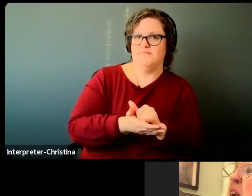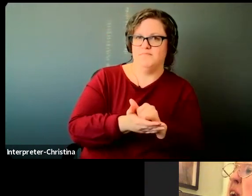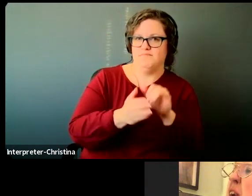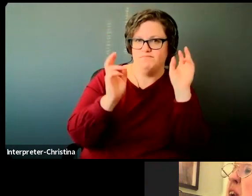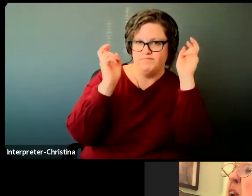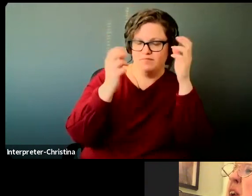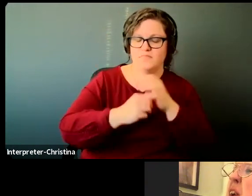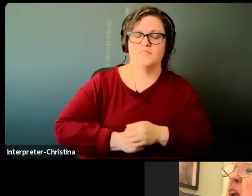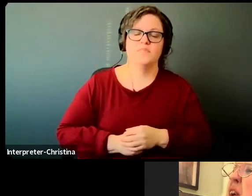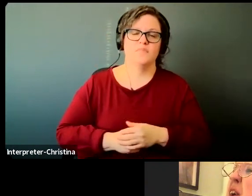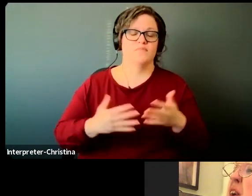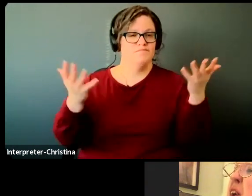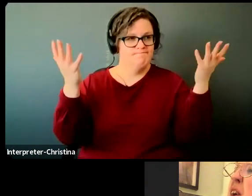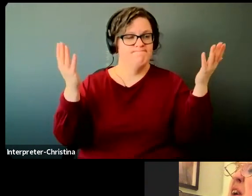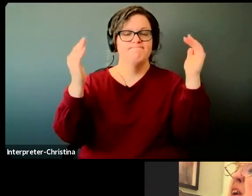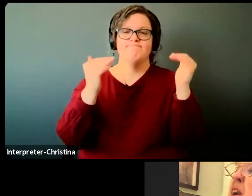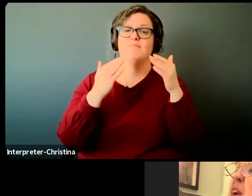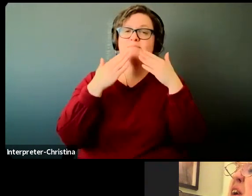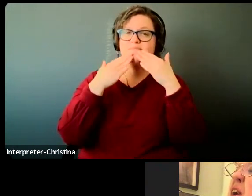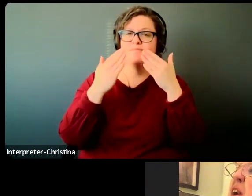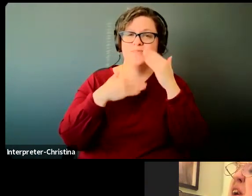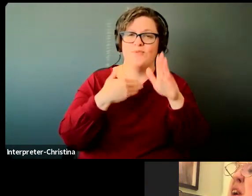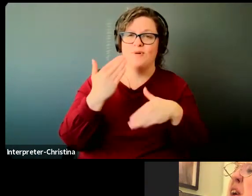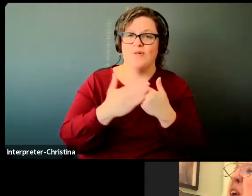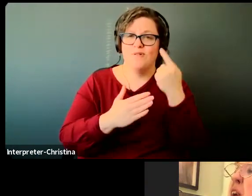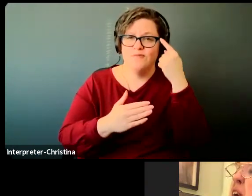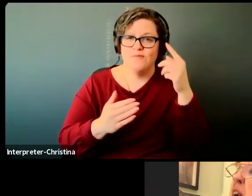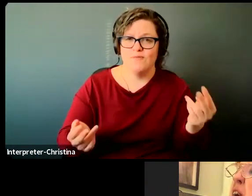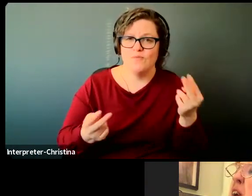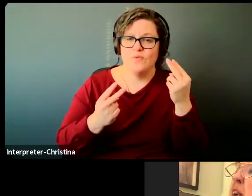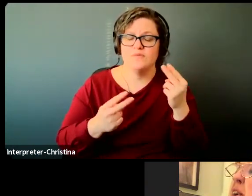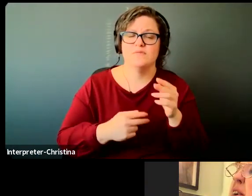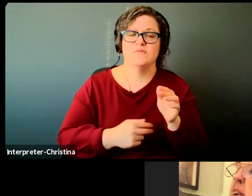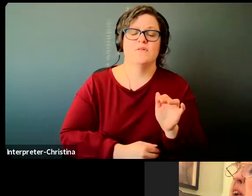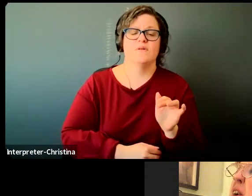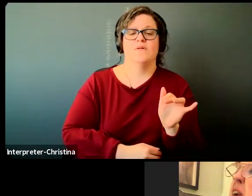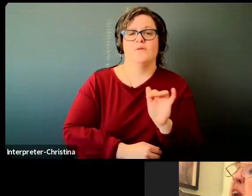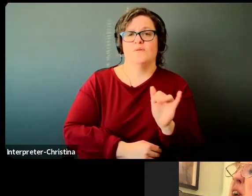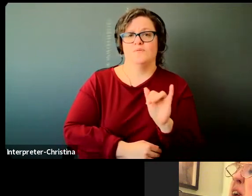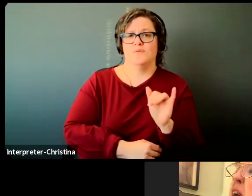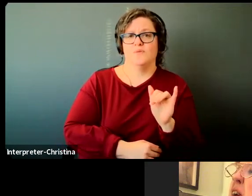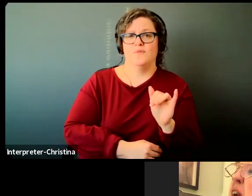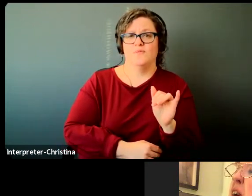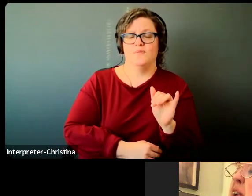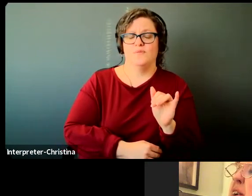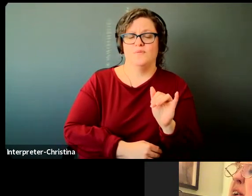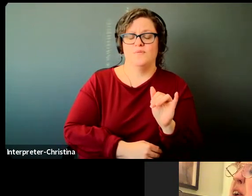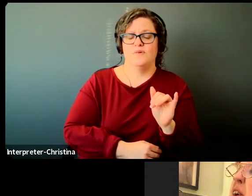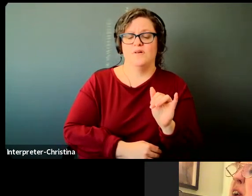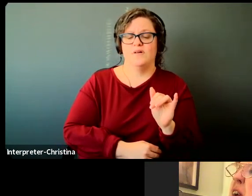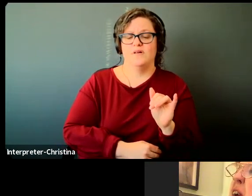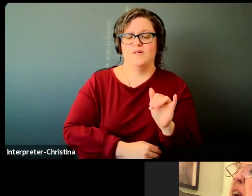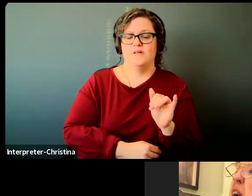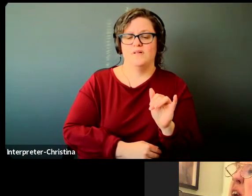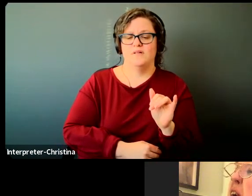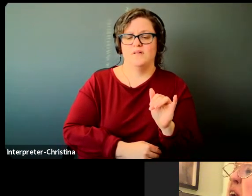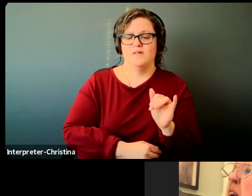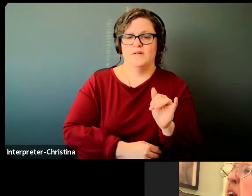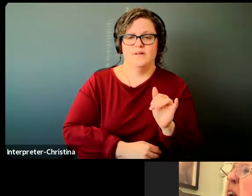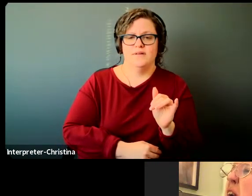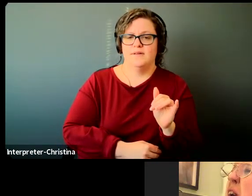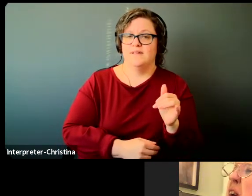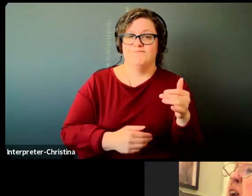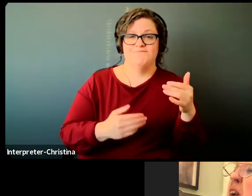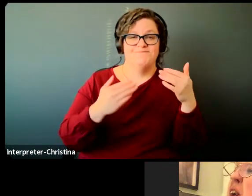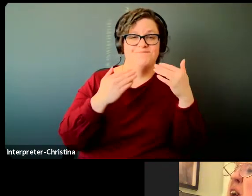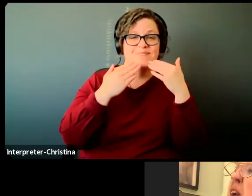Thank you everyone for being here. Also thank you for creating also, an online